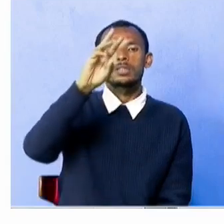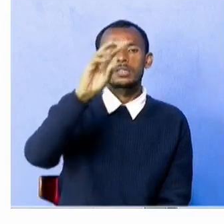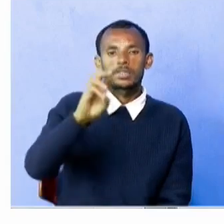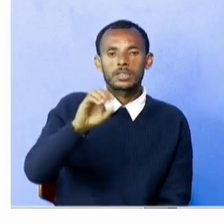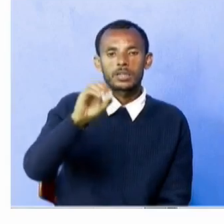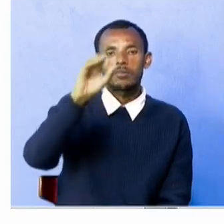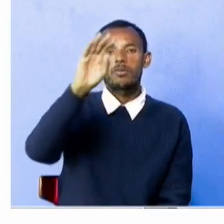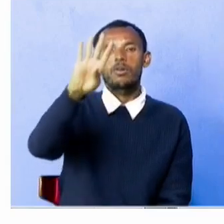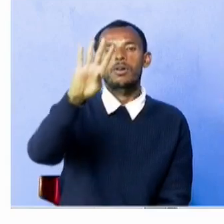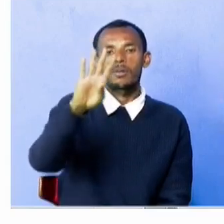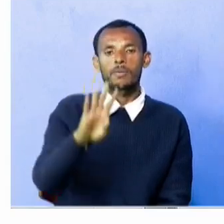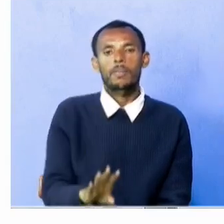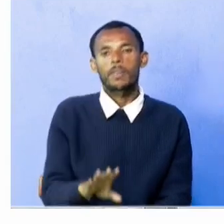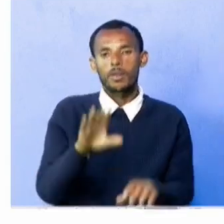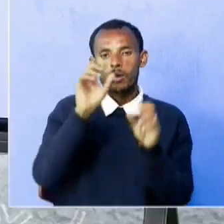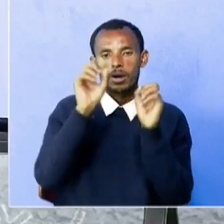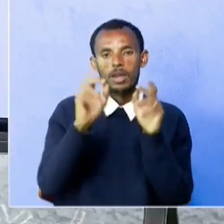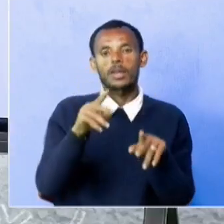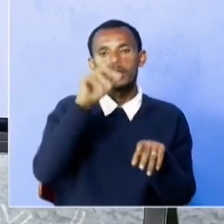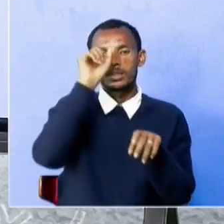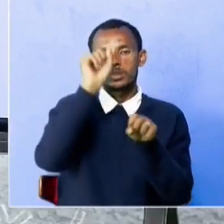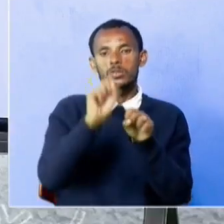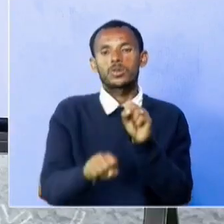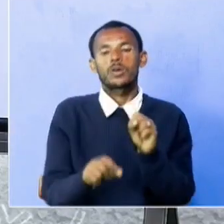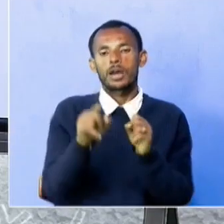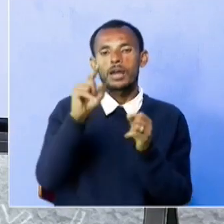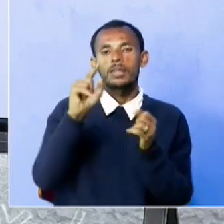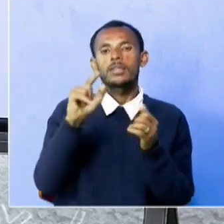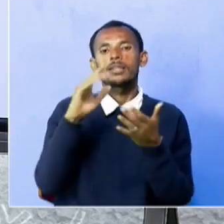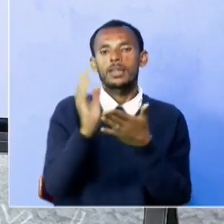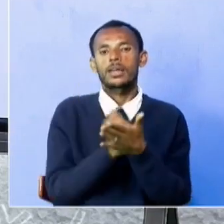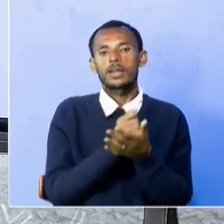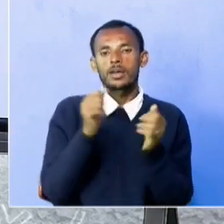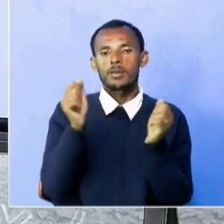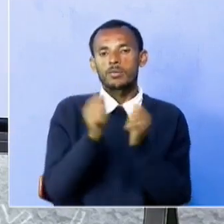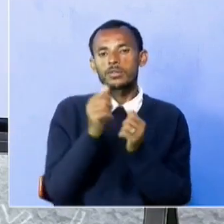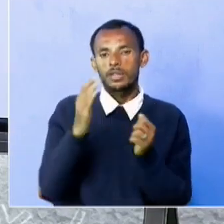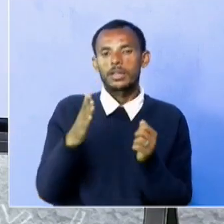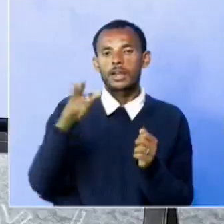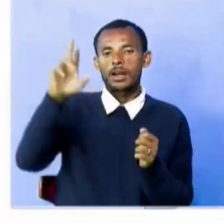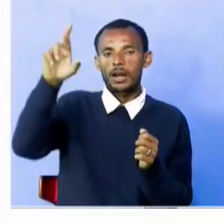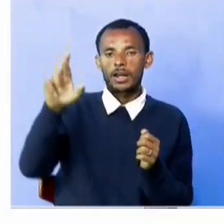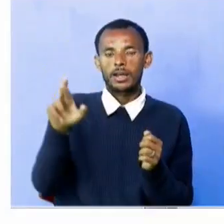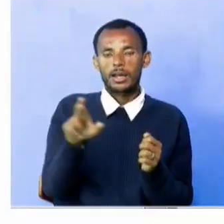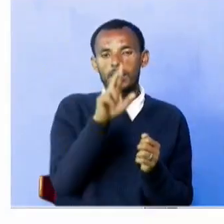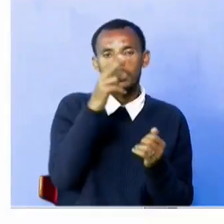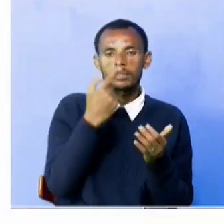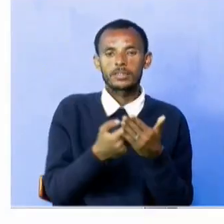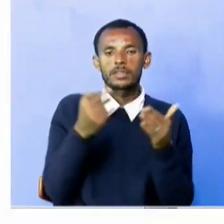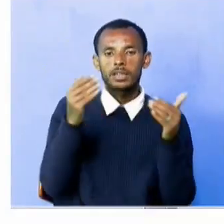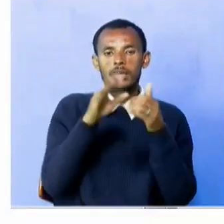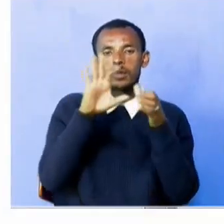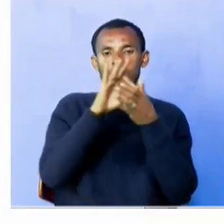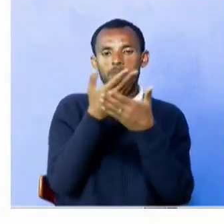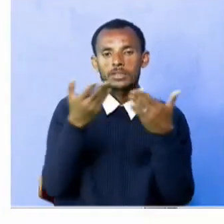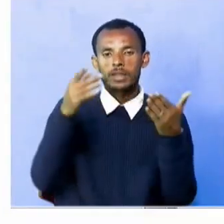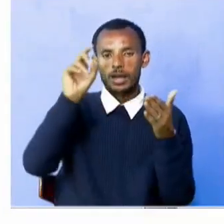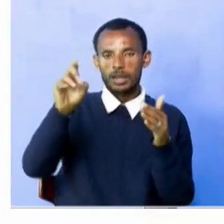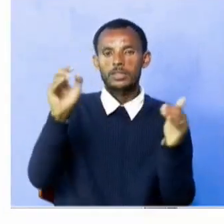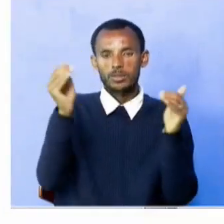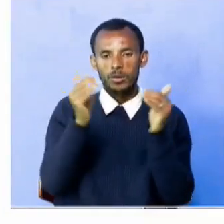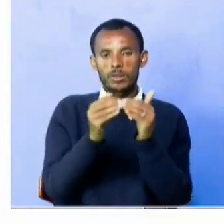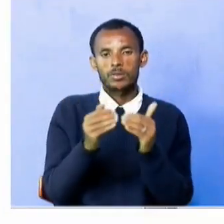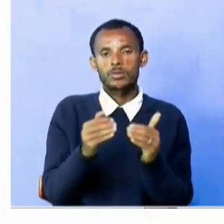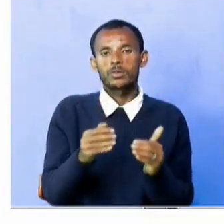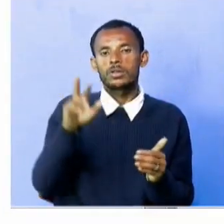64. Okay, so you can take both sides by radical, and this equation becomes x is equals to square root